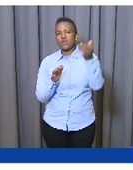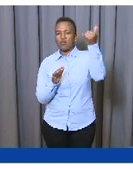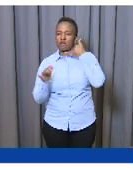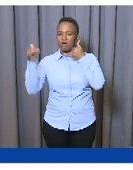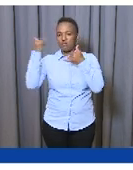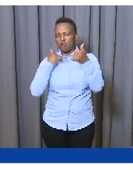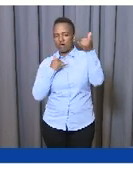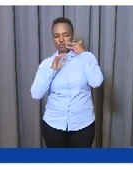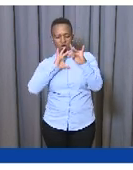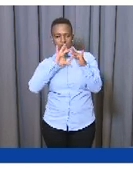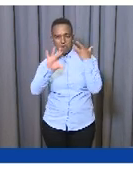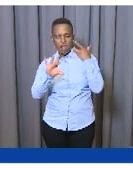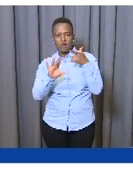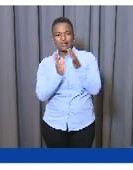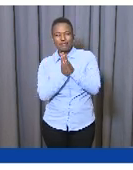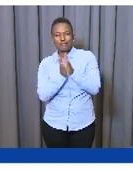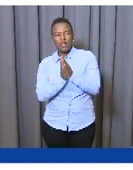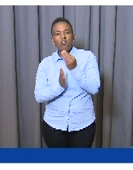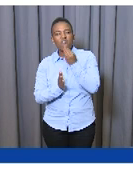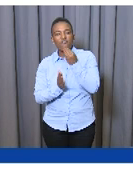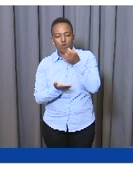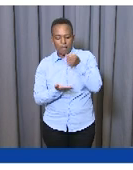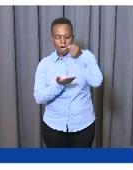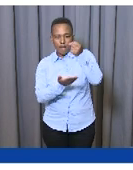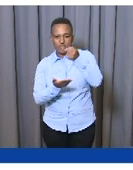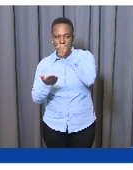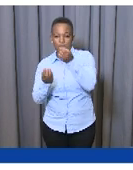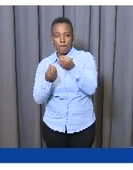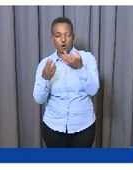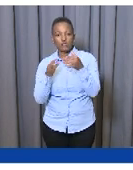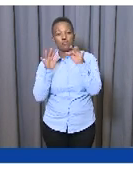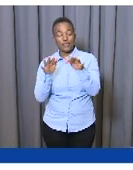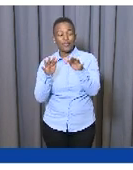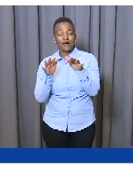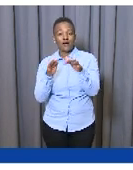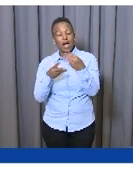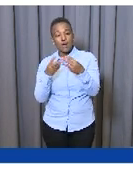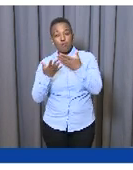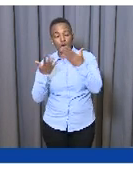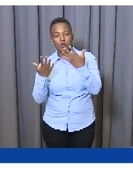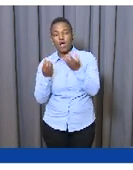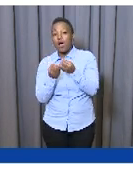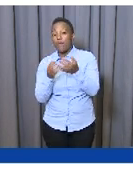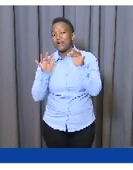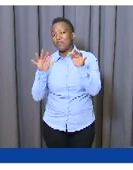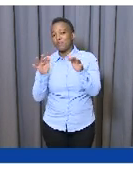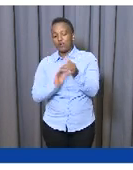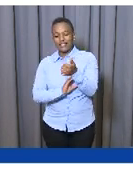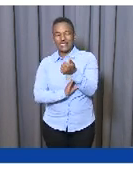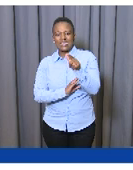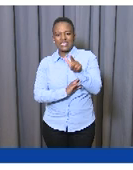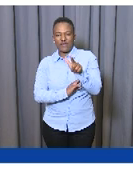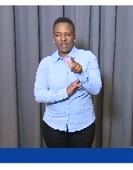food parcels are principally the unemployed. 67% of those people who are